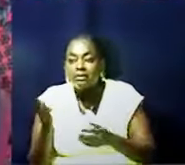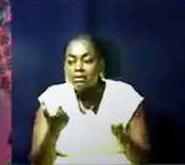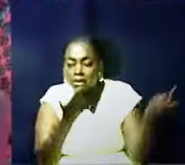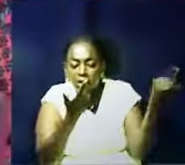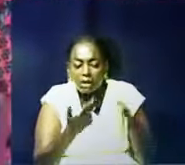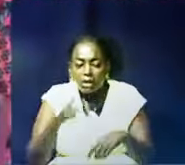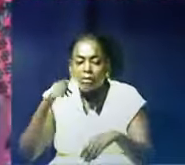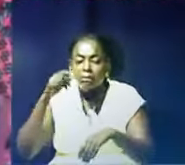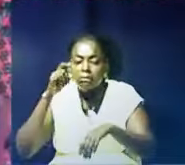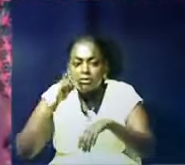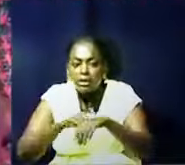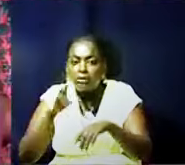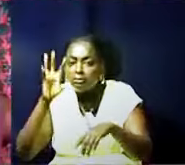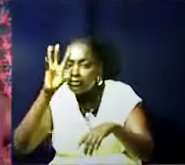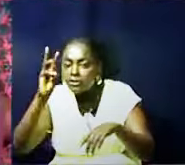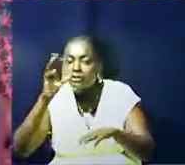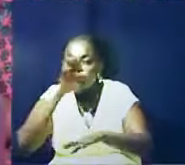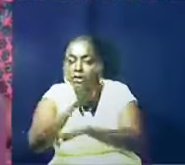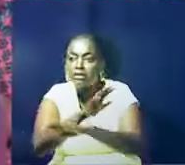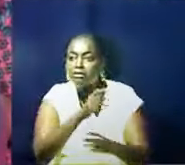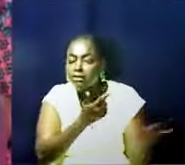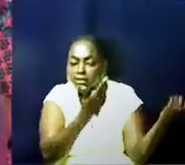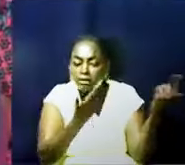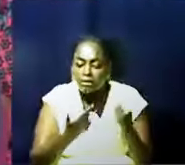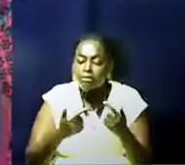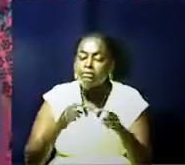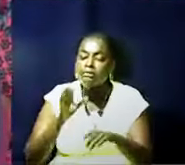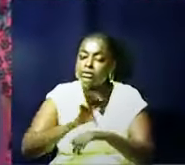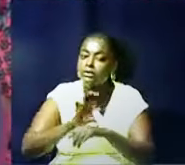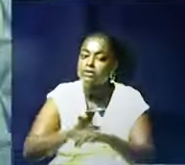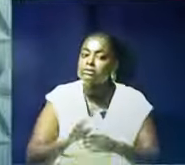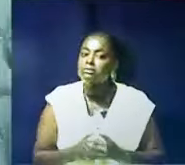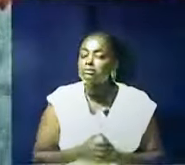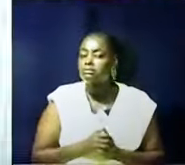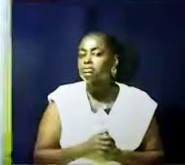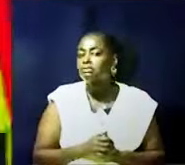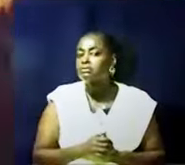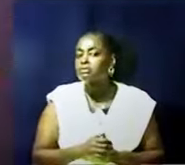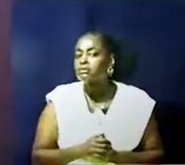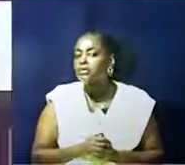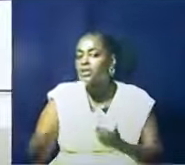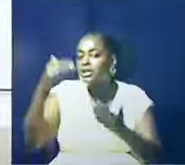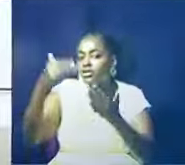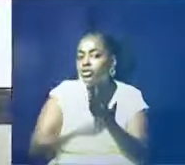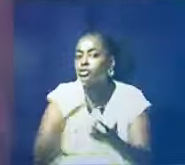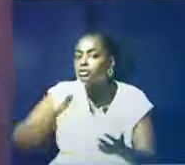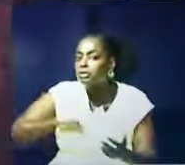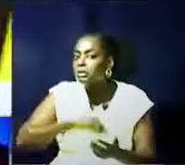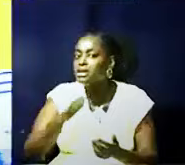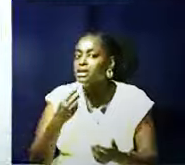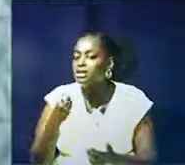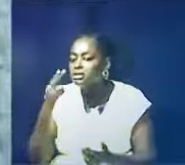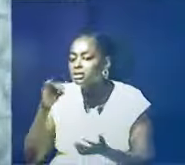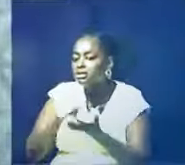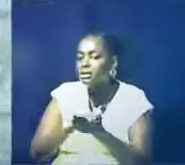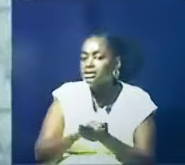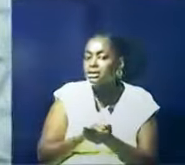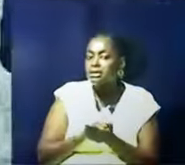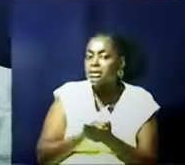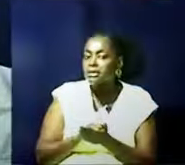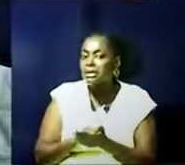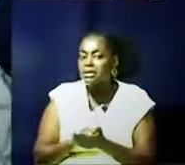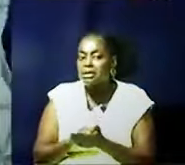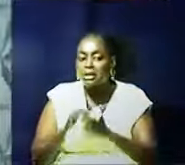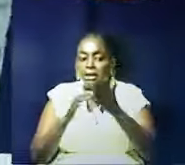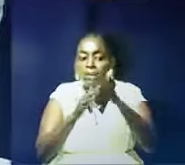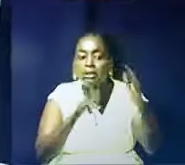Na washe. They realize that there are no leaders. Who say I can you phobia anyha? So they'll go